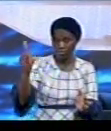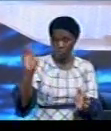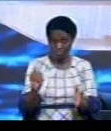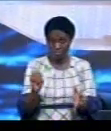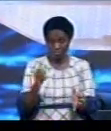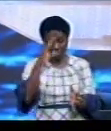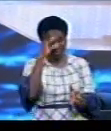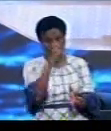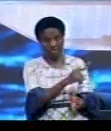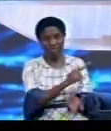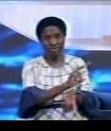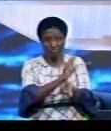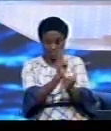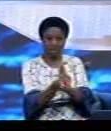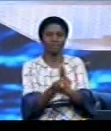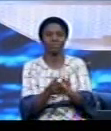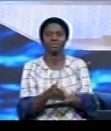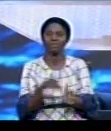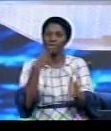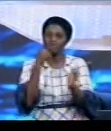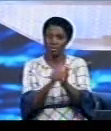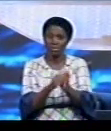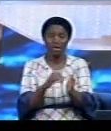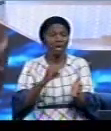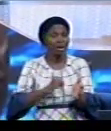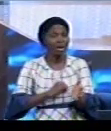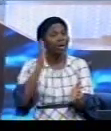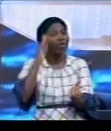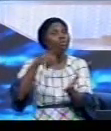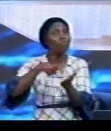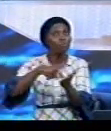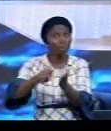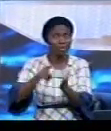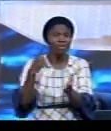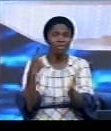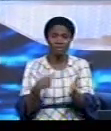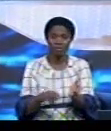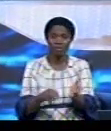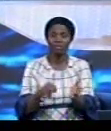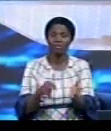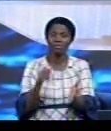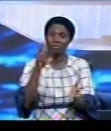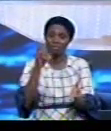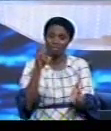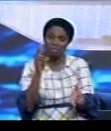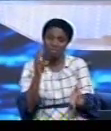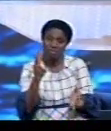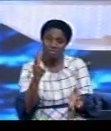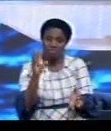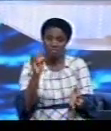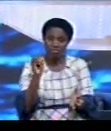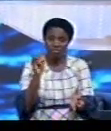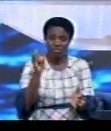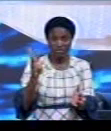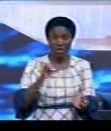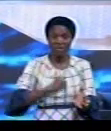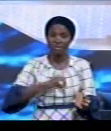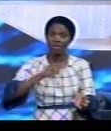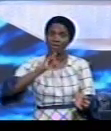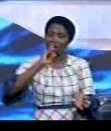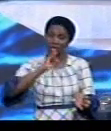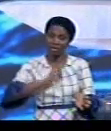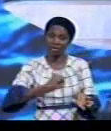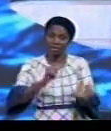the vows that I vowed unto the Lord. And the Lord commanded the whale. He commands the